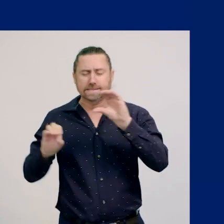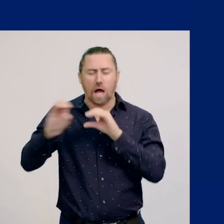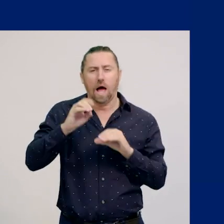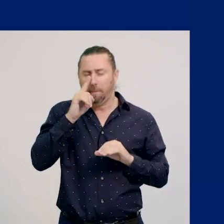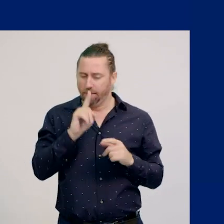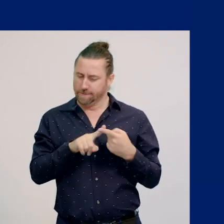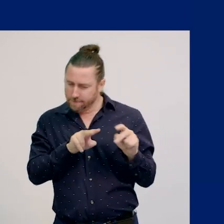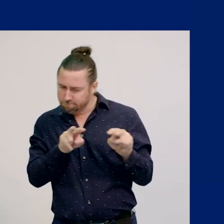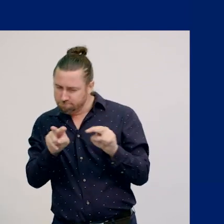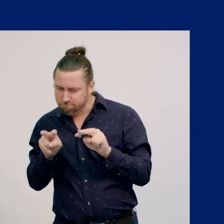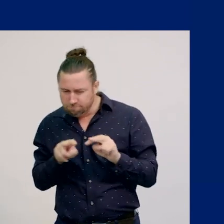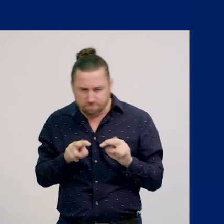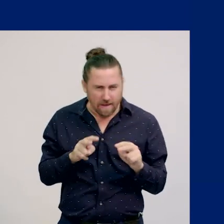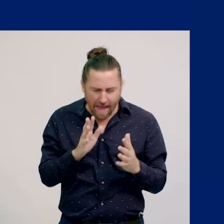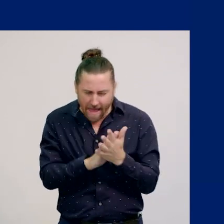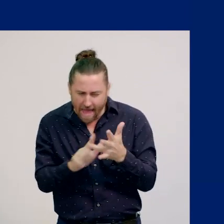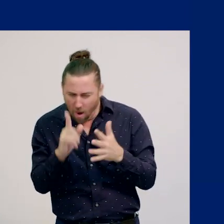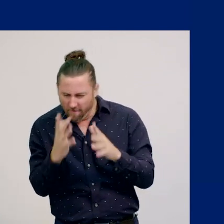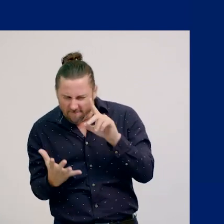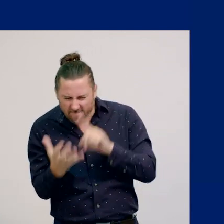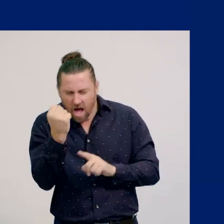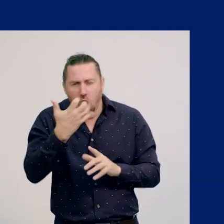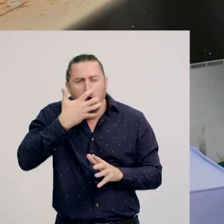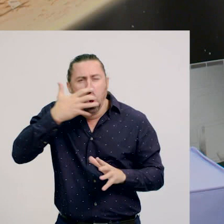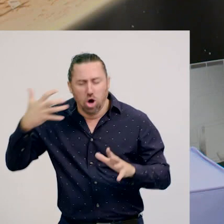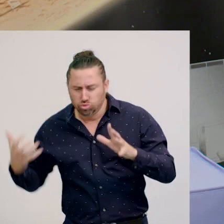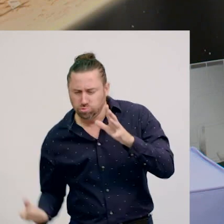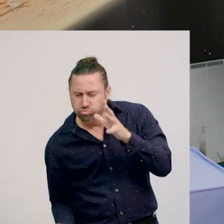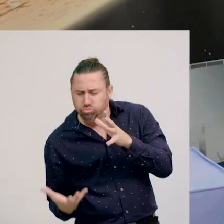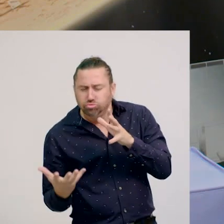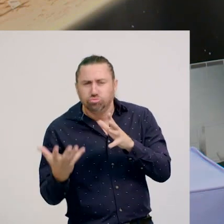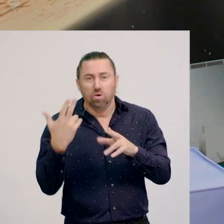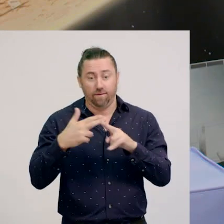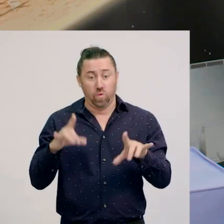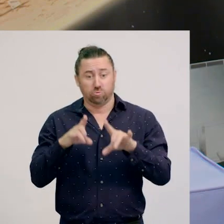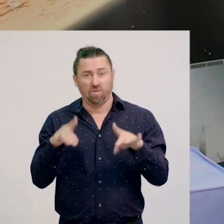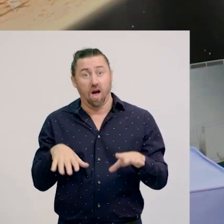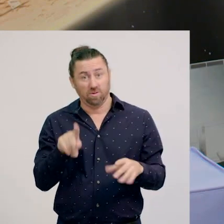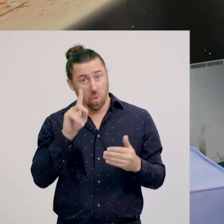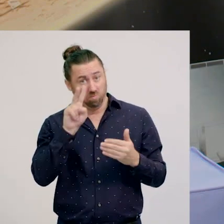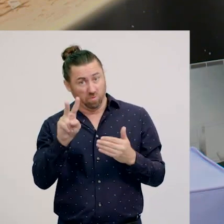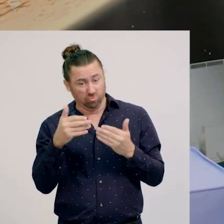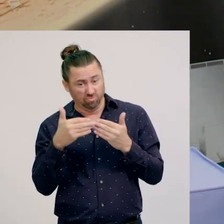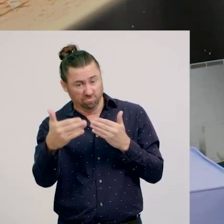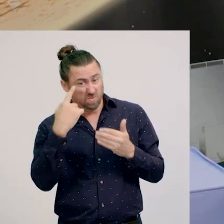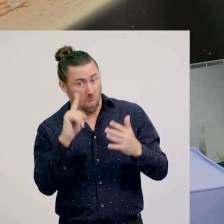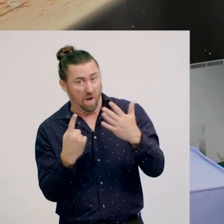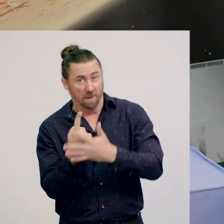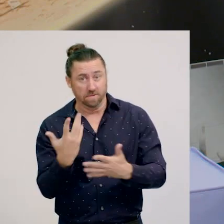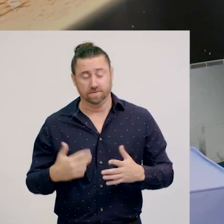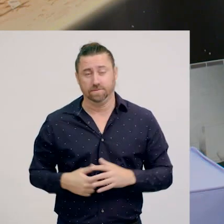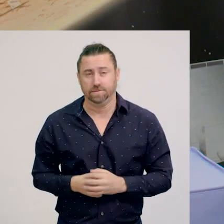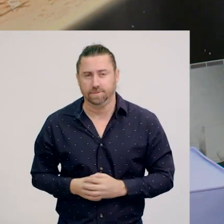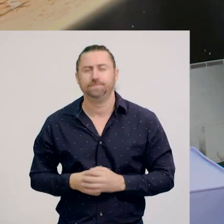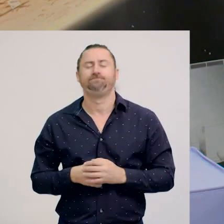still investigating how to locate this energy in Australia. So, watch this space.